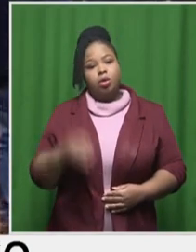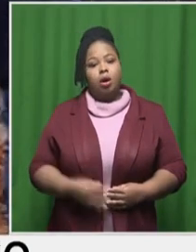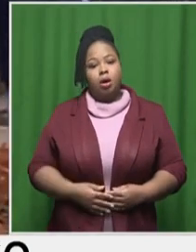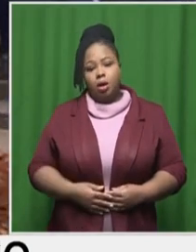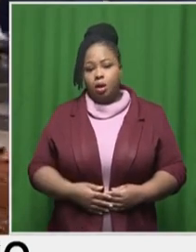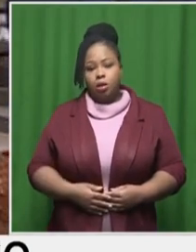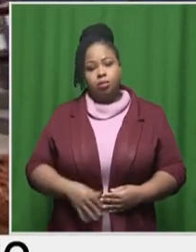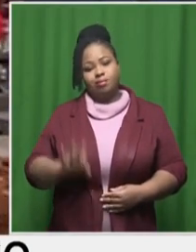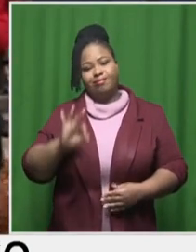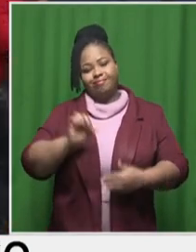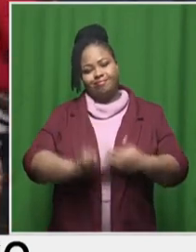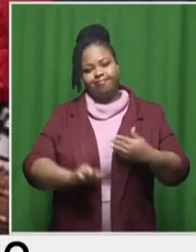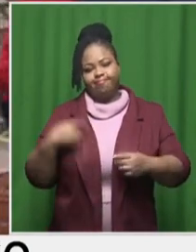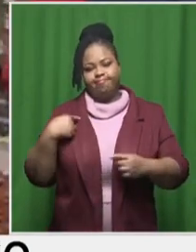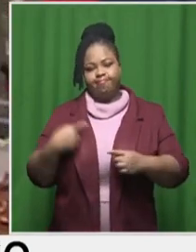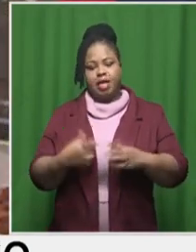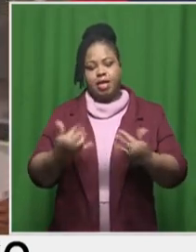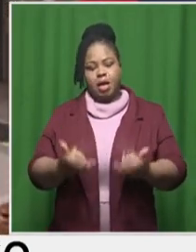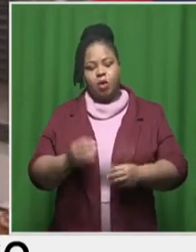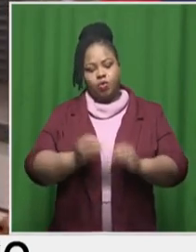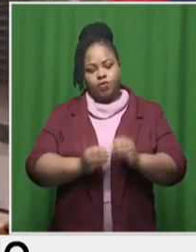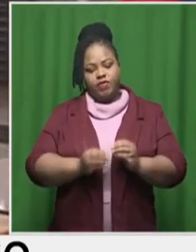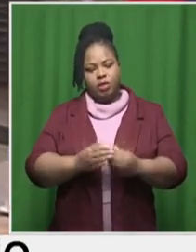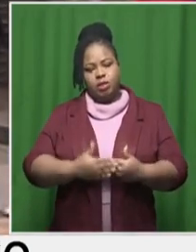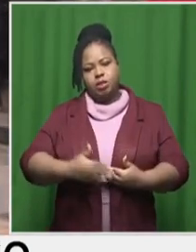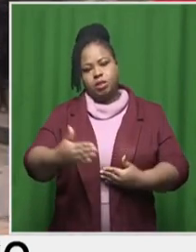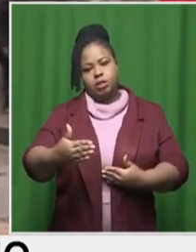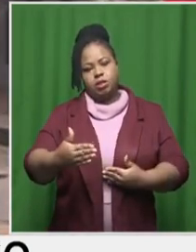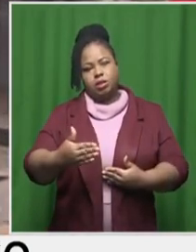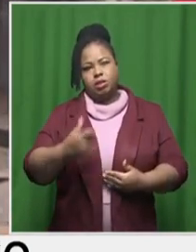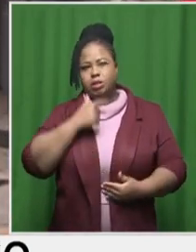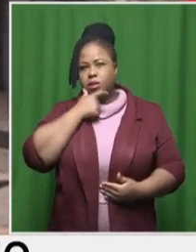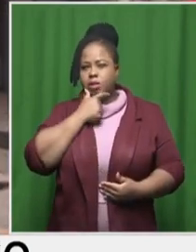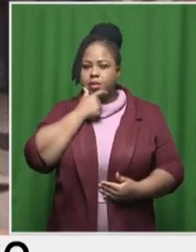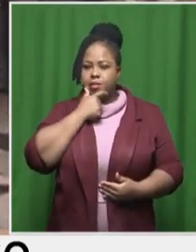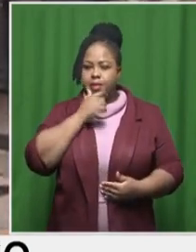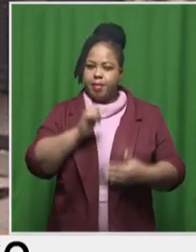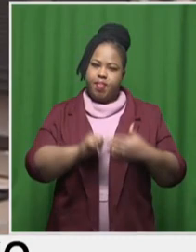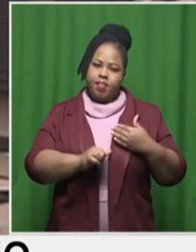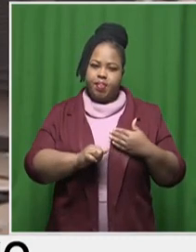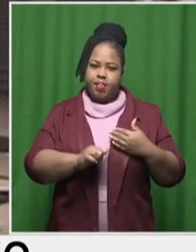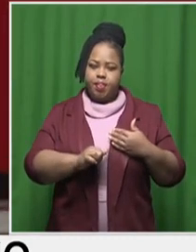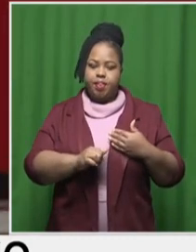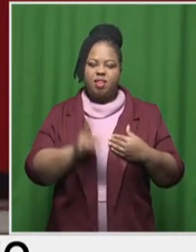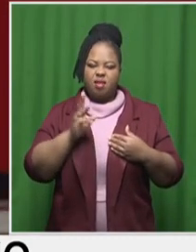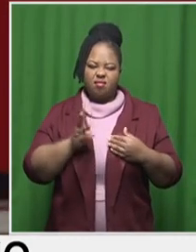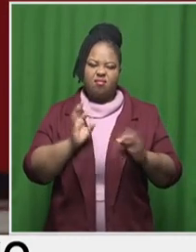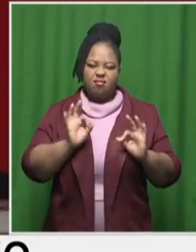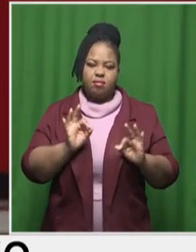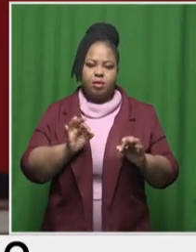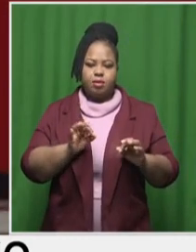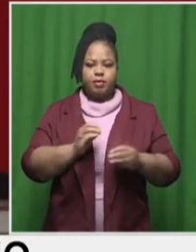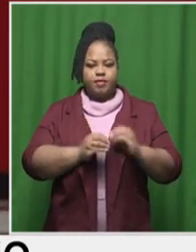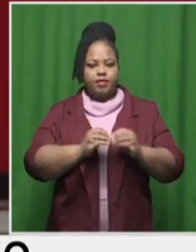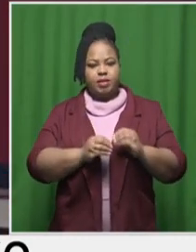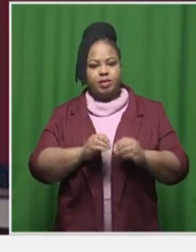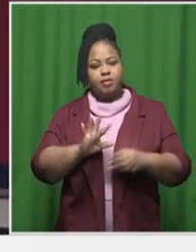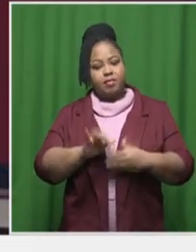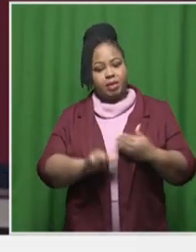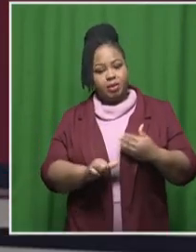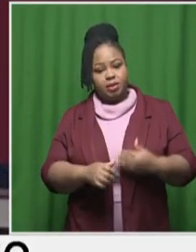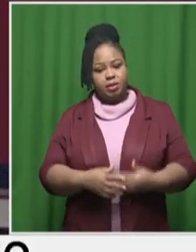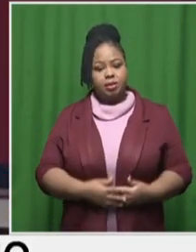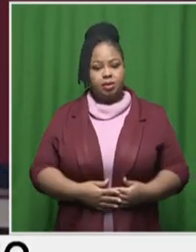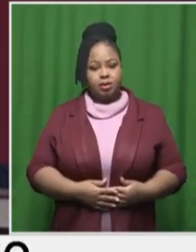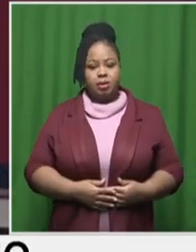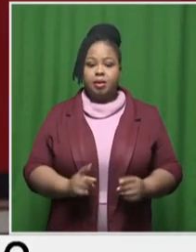ourselves almost 3 months to get it right. So, we're talking that by December, it should be up and running. Well, that's about 5 months. Yeah,